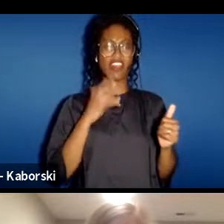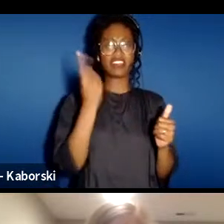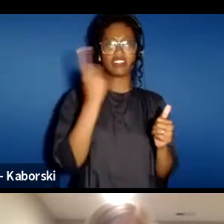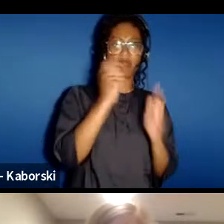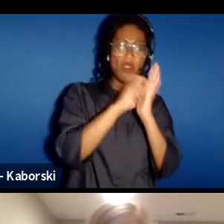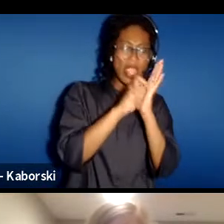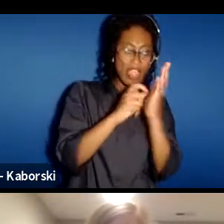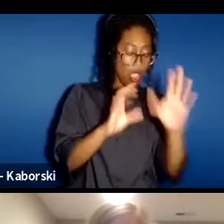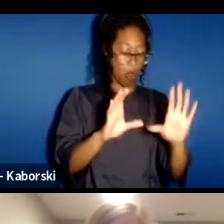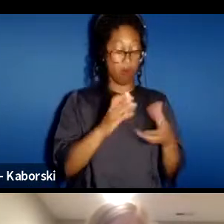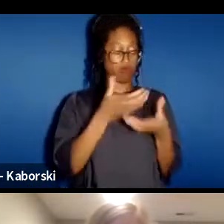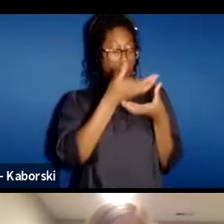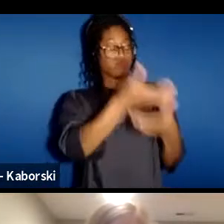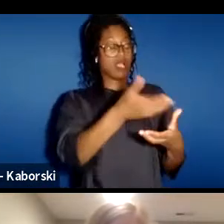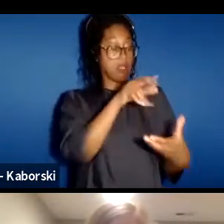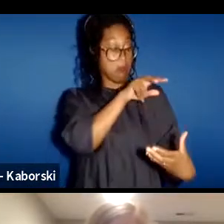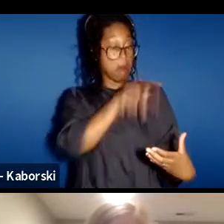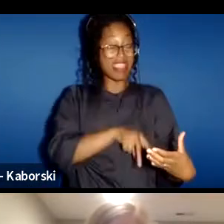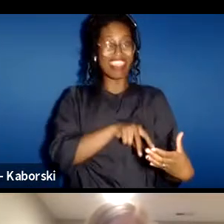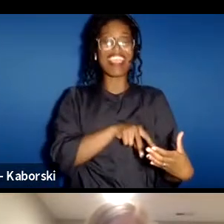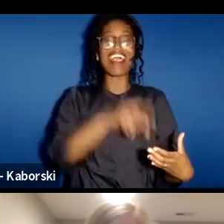there. What is it?